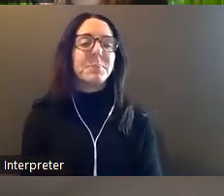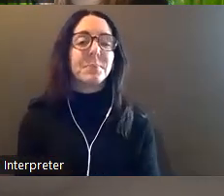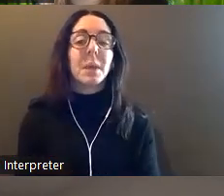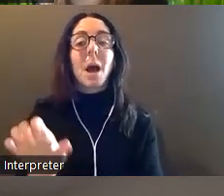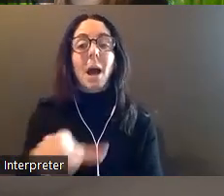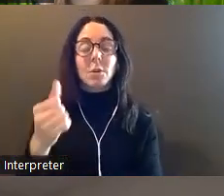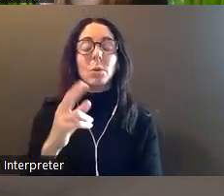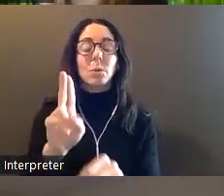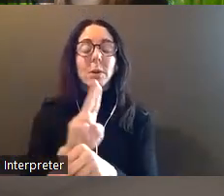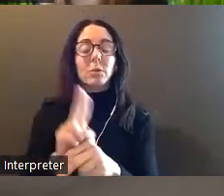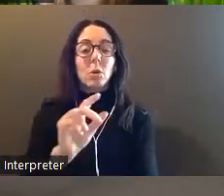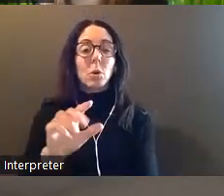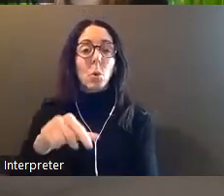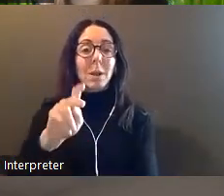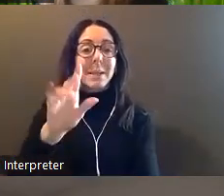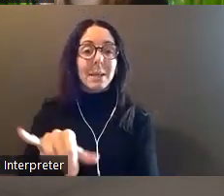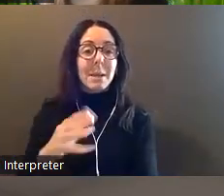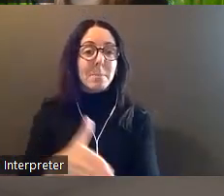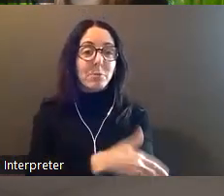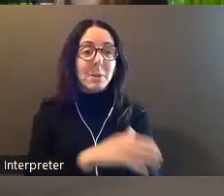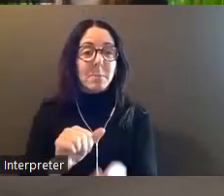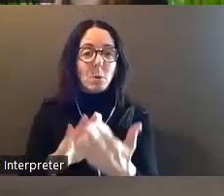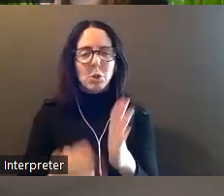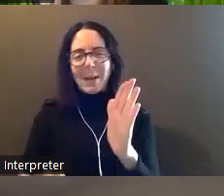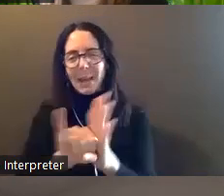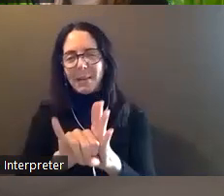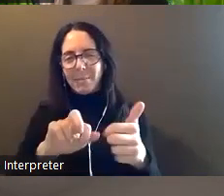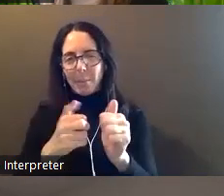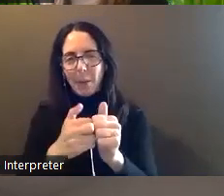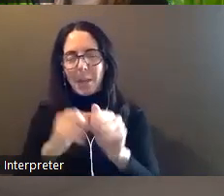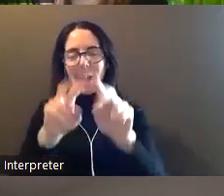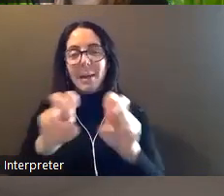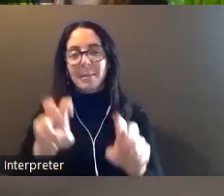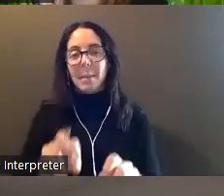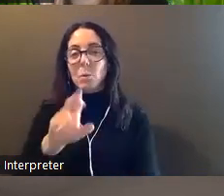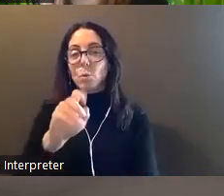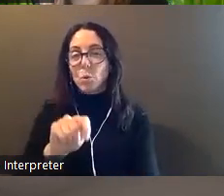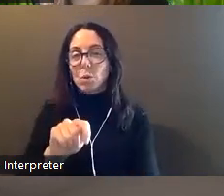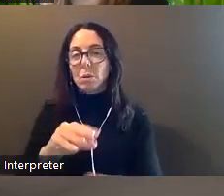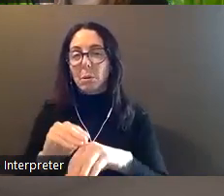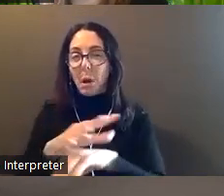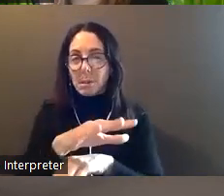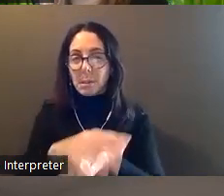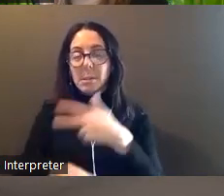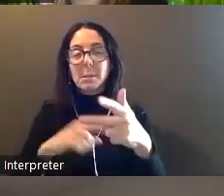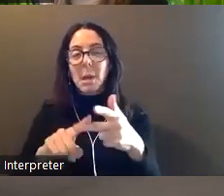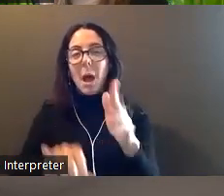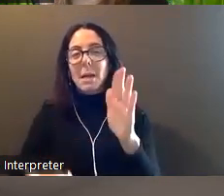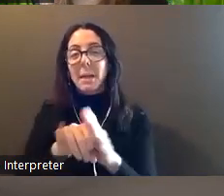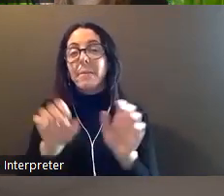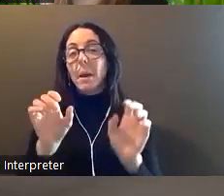quality improvement approach to identify the problem, examine root causes, identify possible